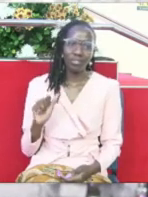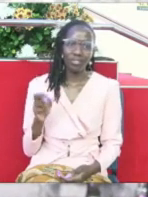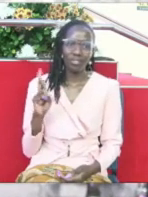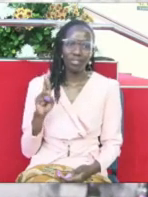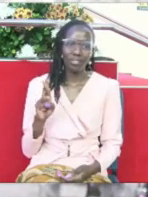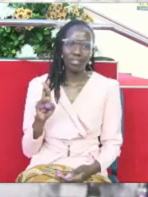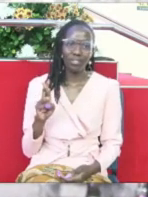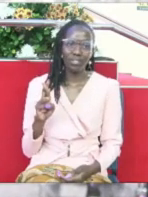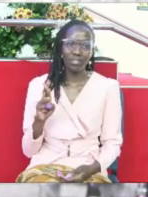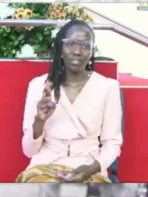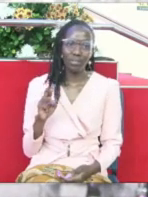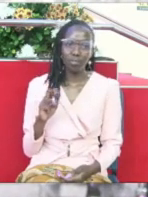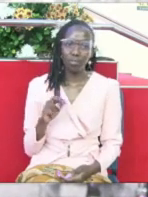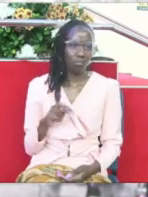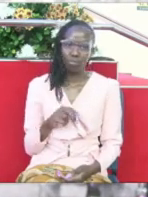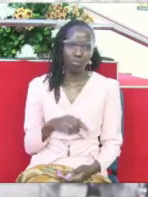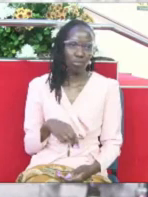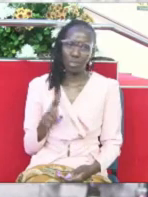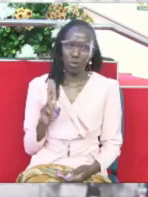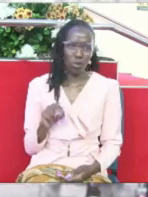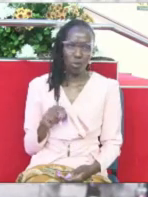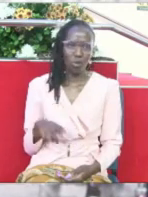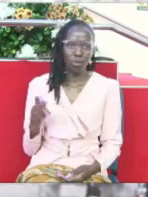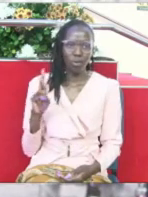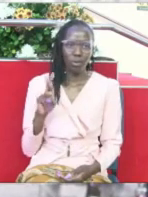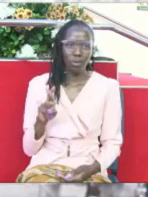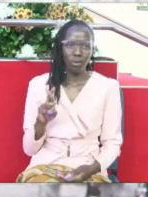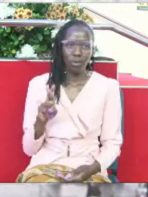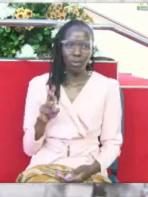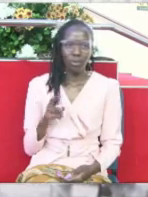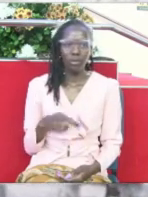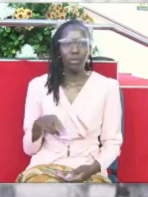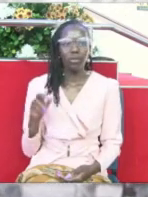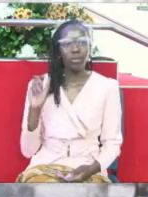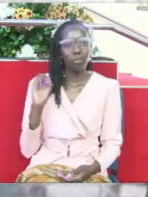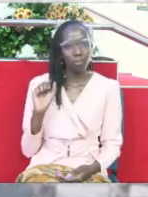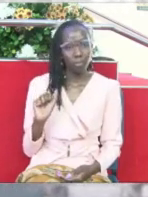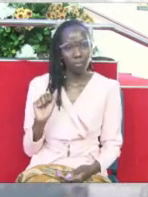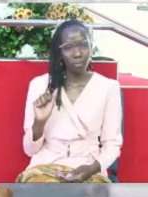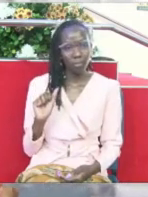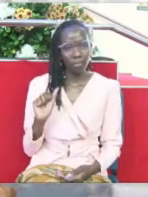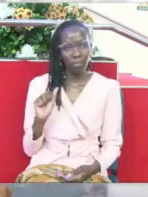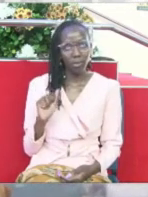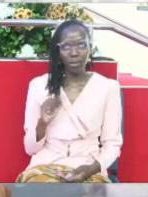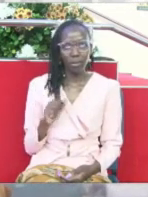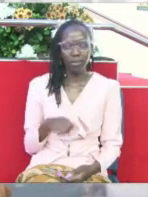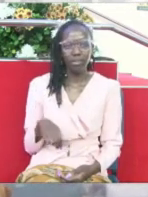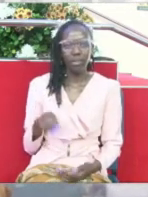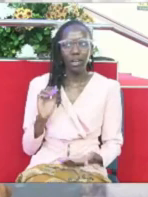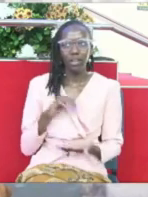your ways. Nataka nikujue. I want to know your ways. Nataka nijue njia zako. You revealed them to